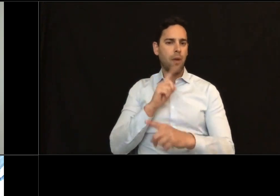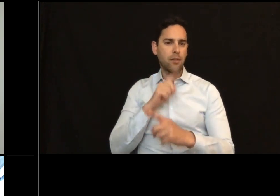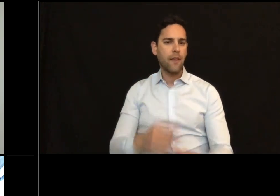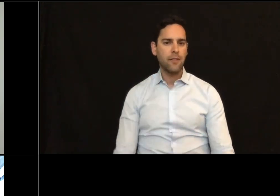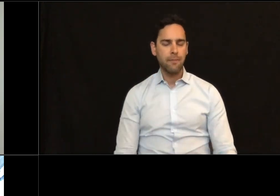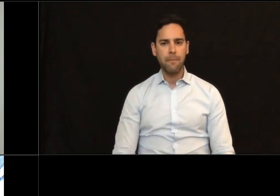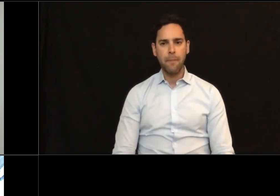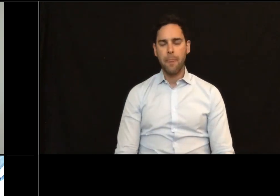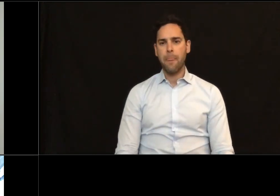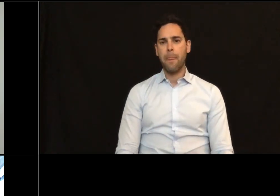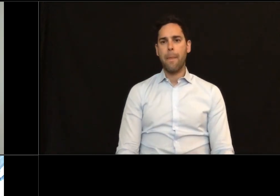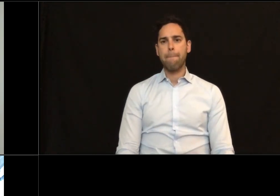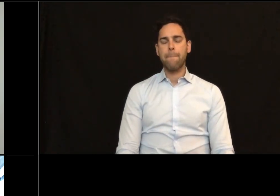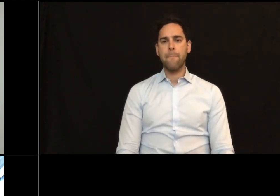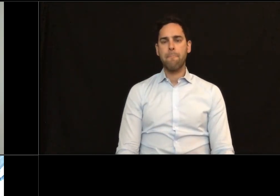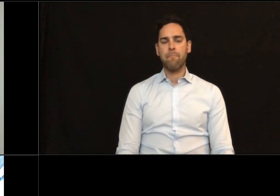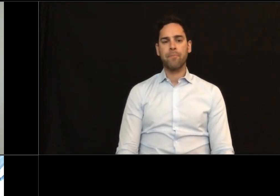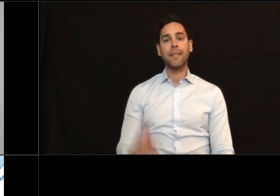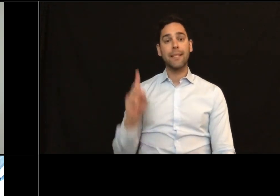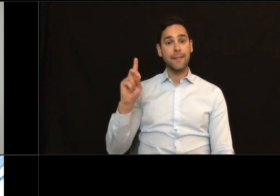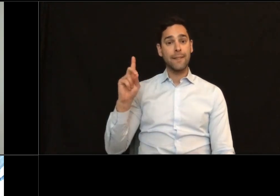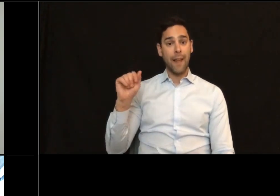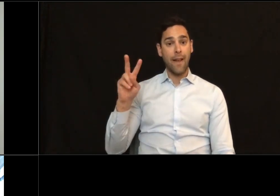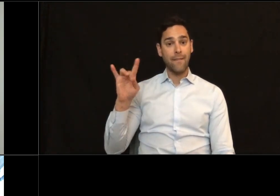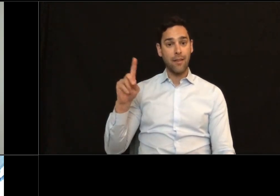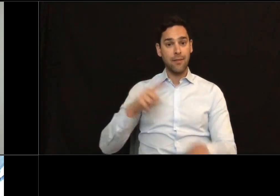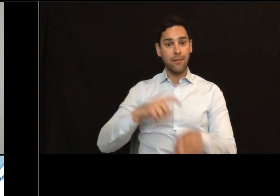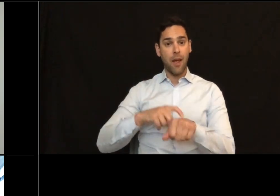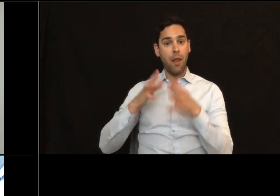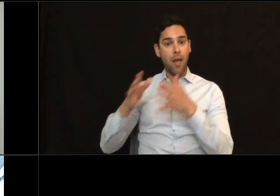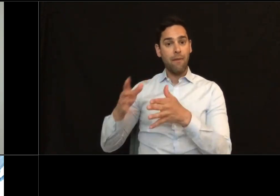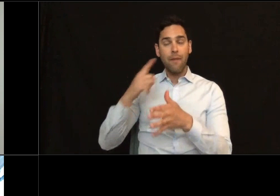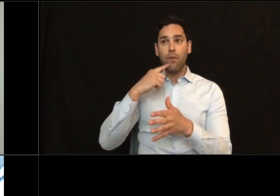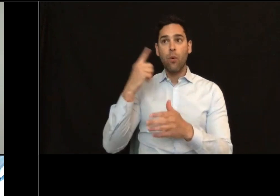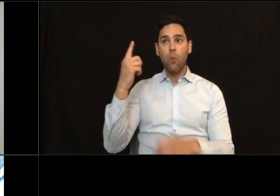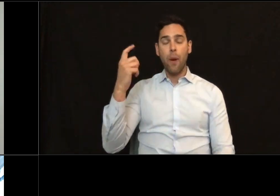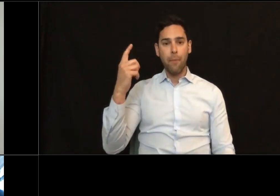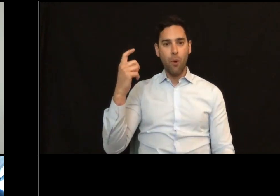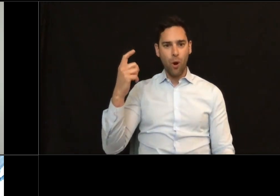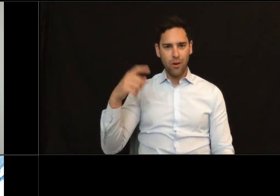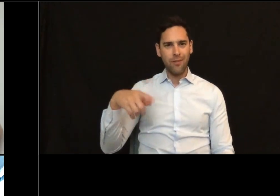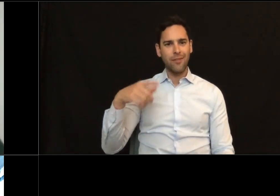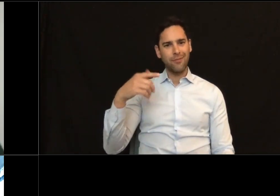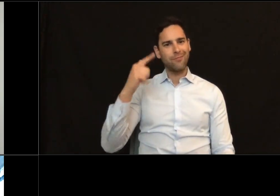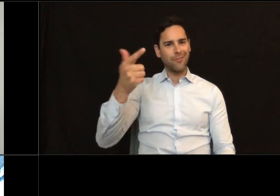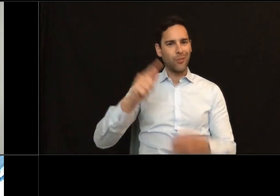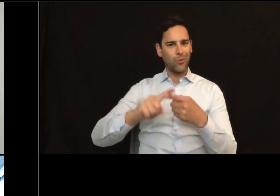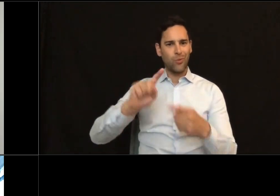Great. I think we have time for one more question, and there is a Tyler question. Hey.